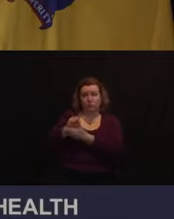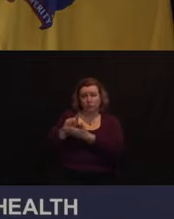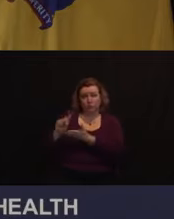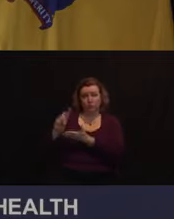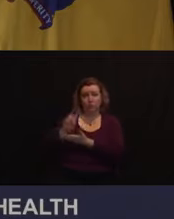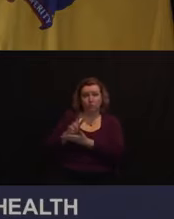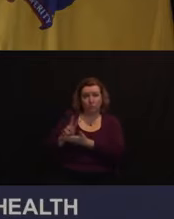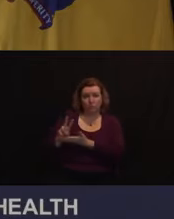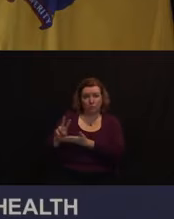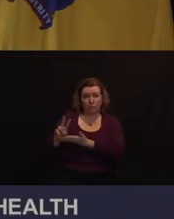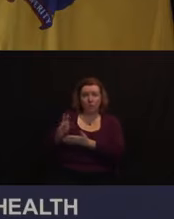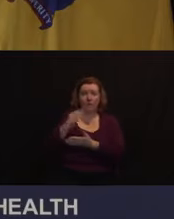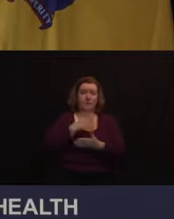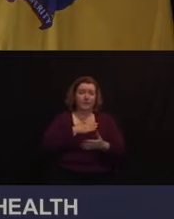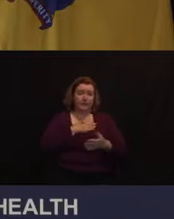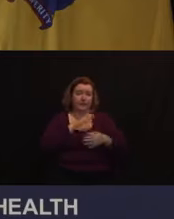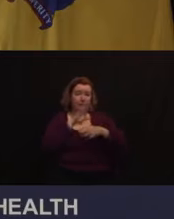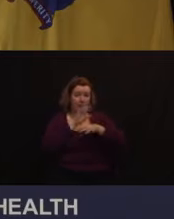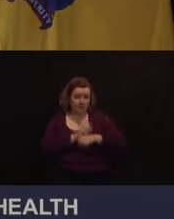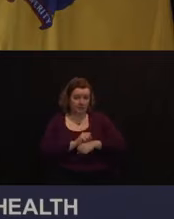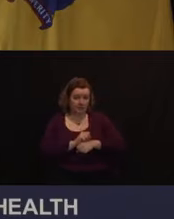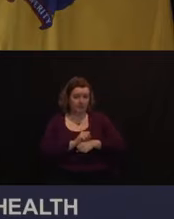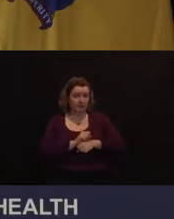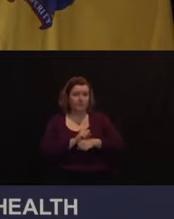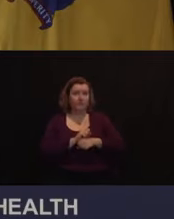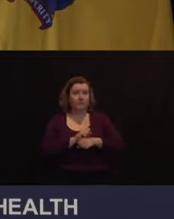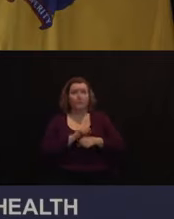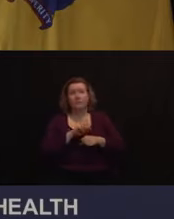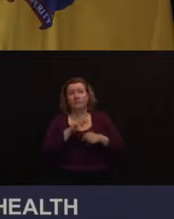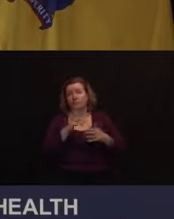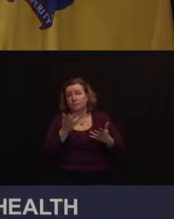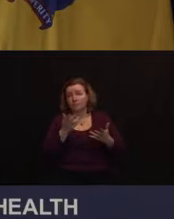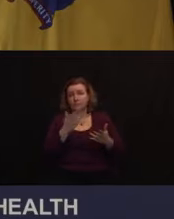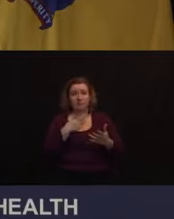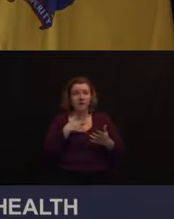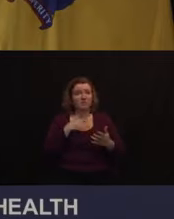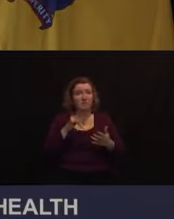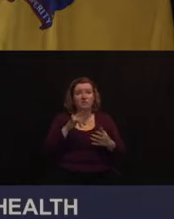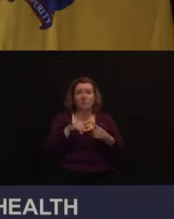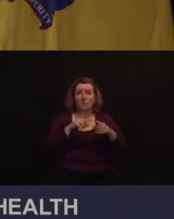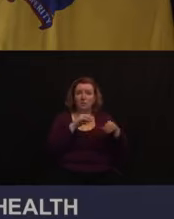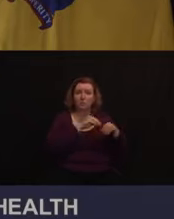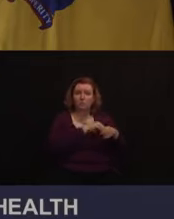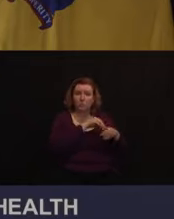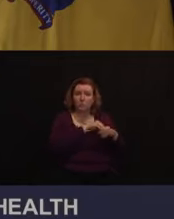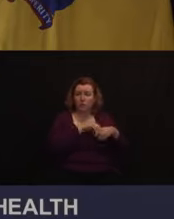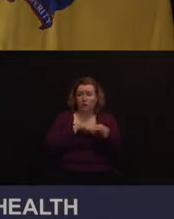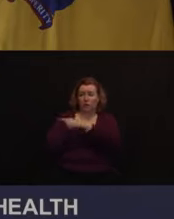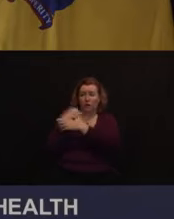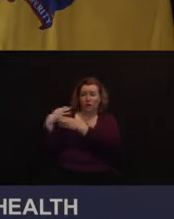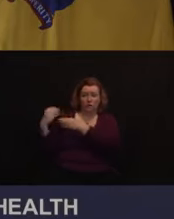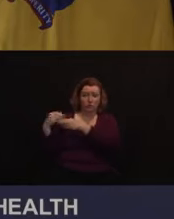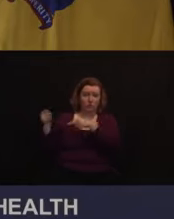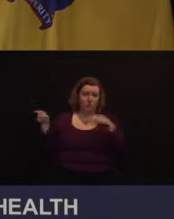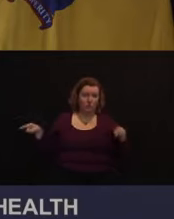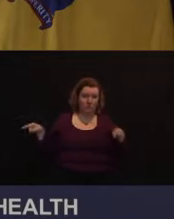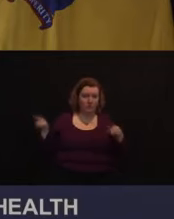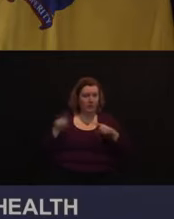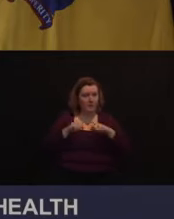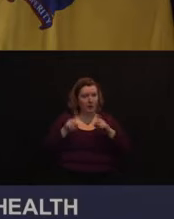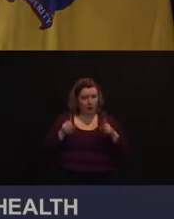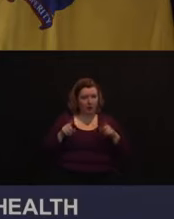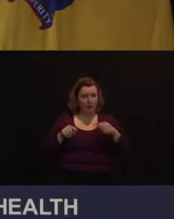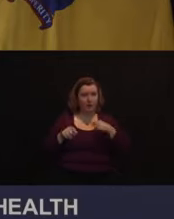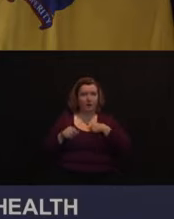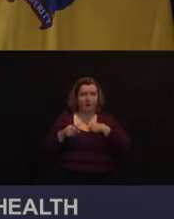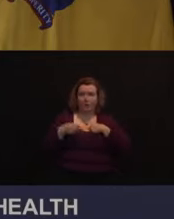my habits, and my habits are much more indoor in nature than Judy's, the chances are higher that I've been exposed